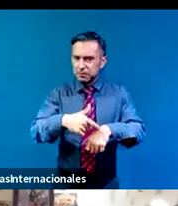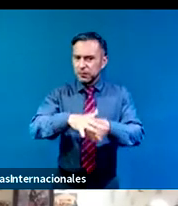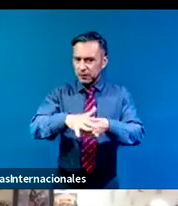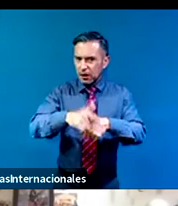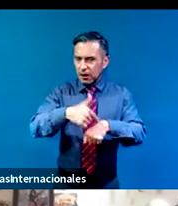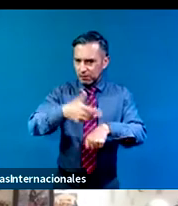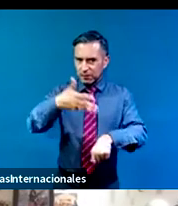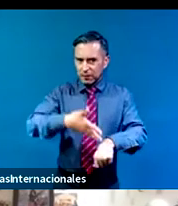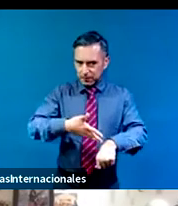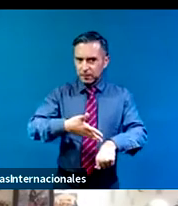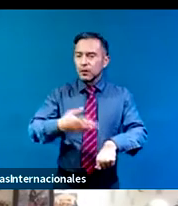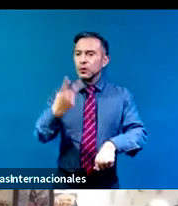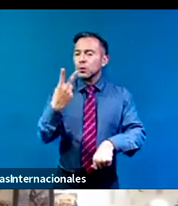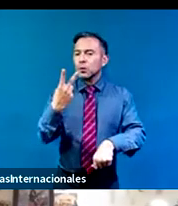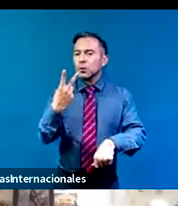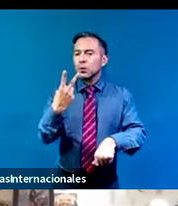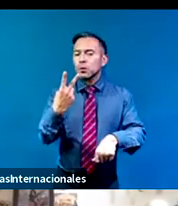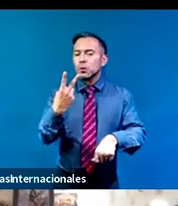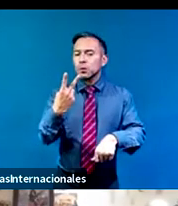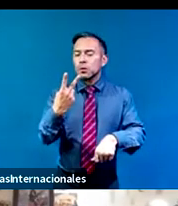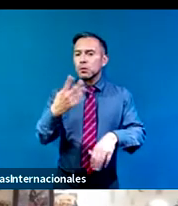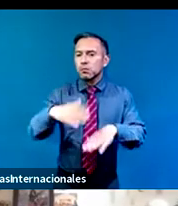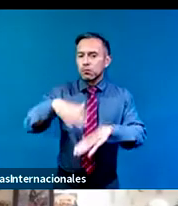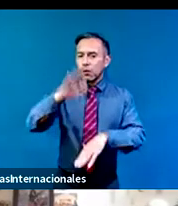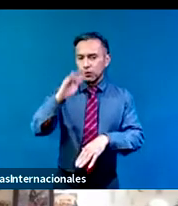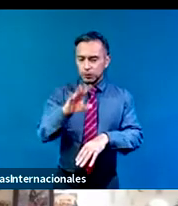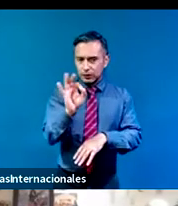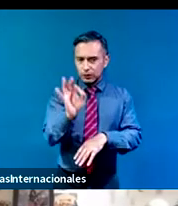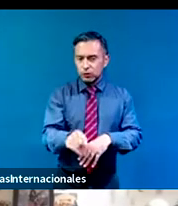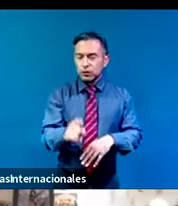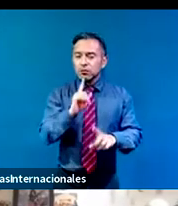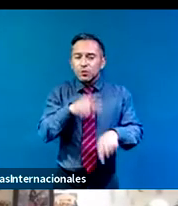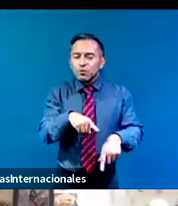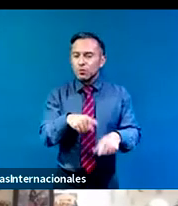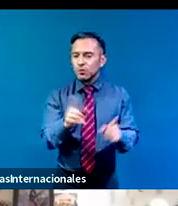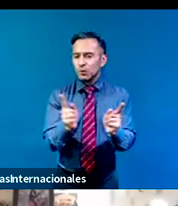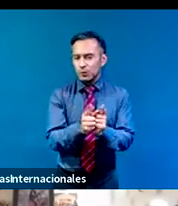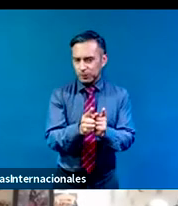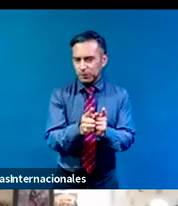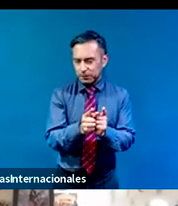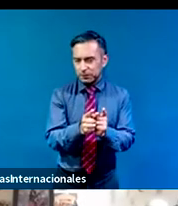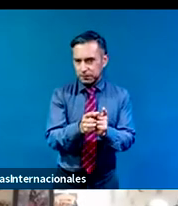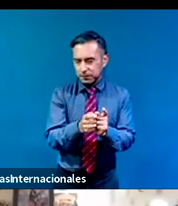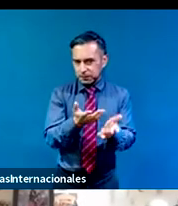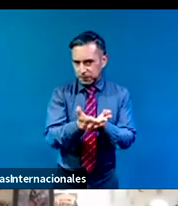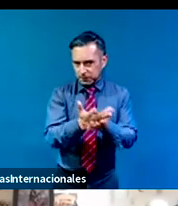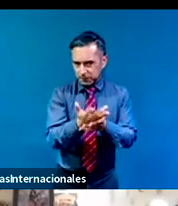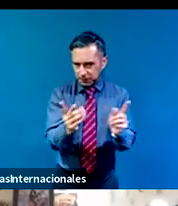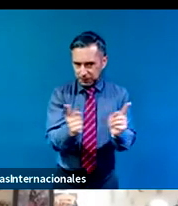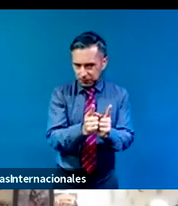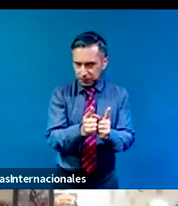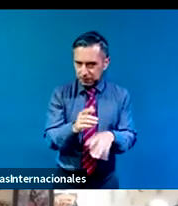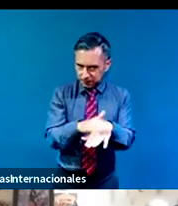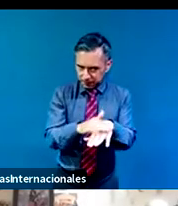afraid, would be required. But the first question of the two that have just come up is